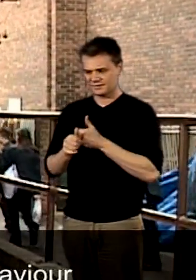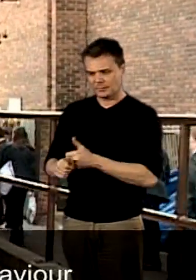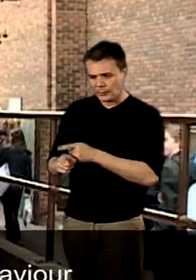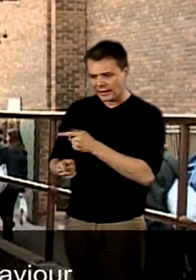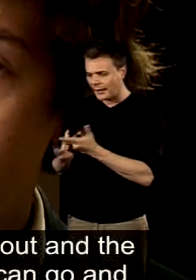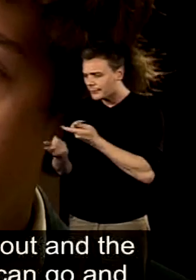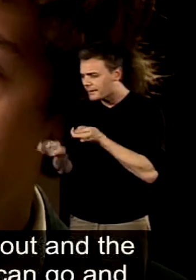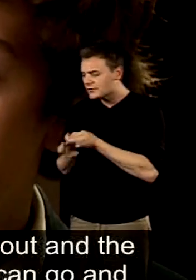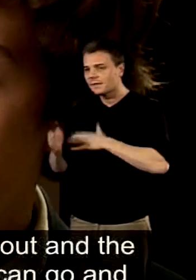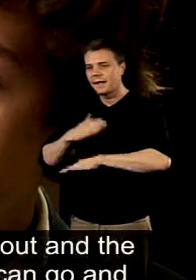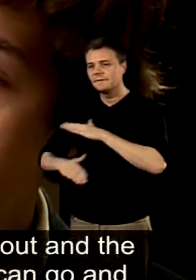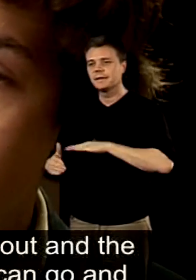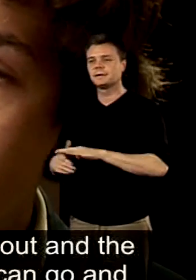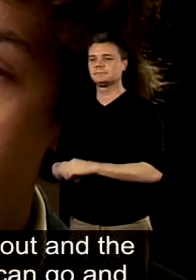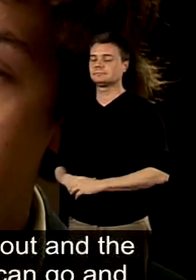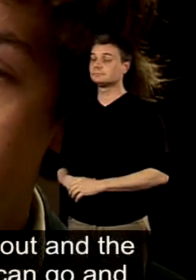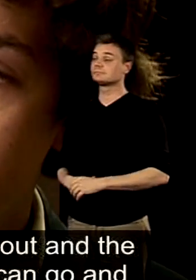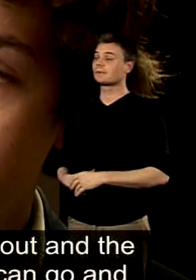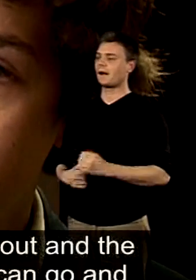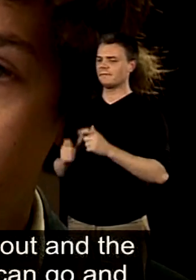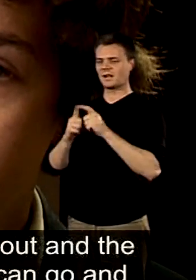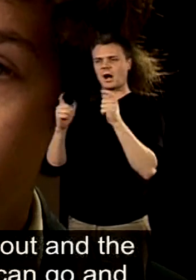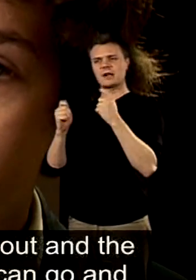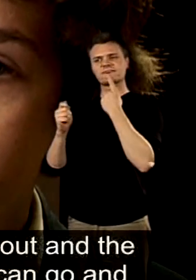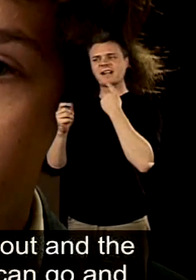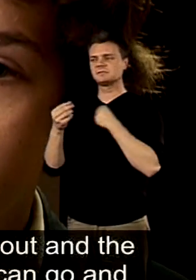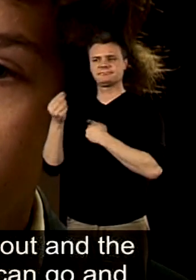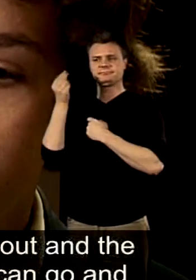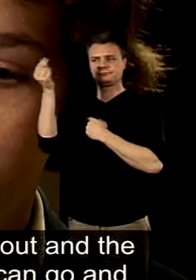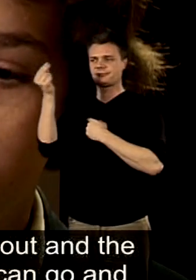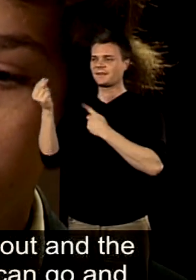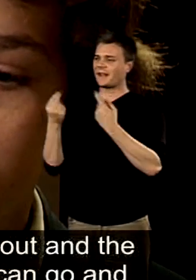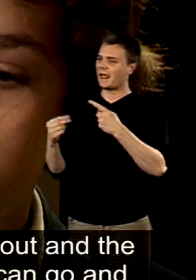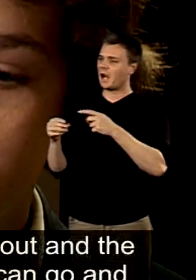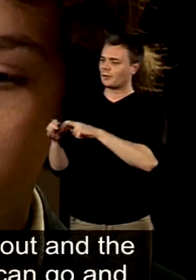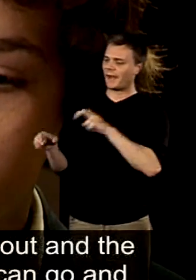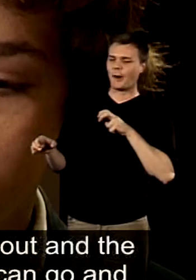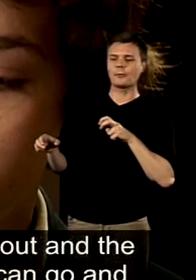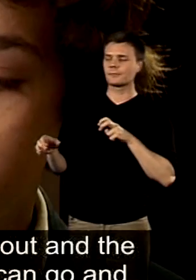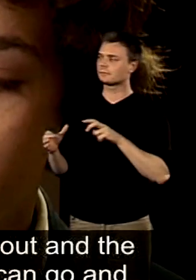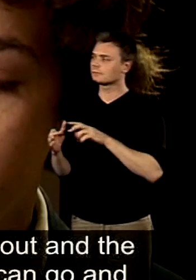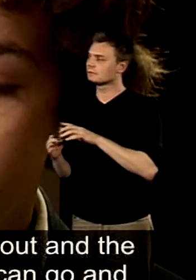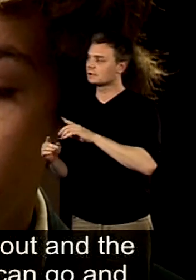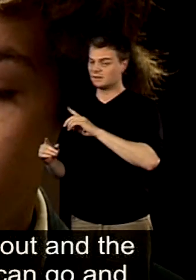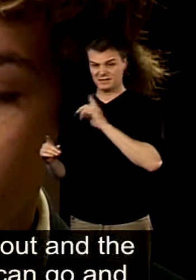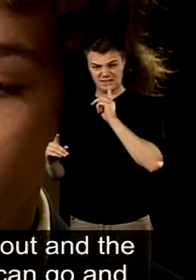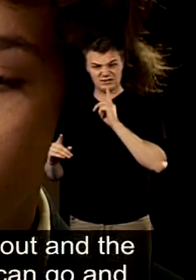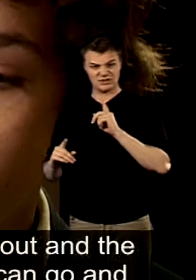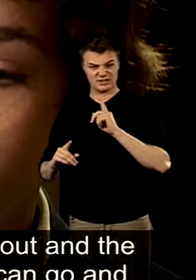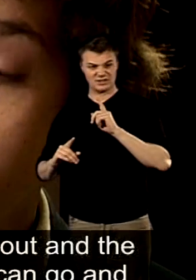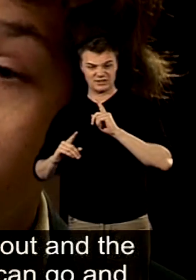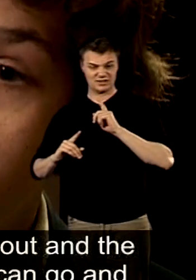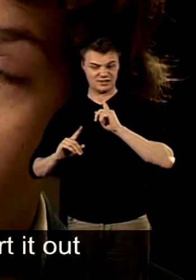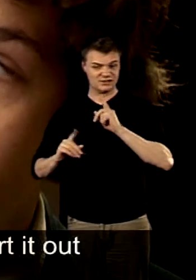their behaviour. I have this red card that allows me out, and the teacher sort of just goes, OK, you can